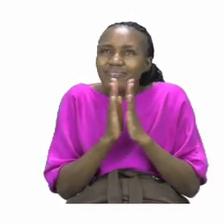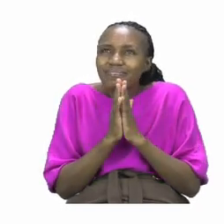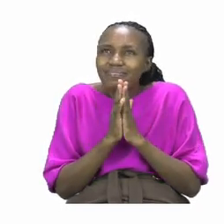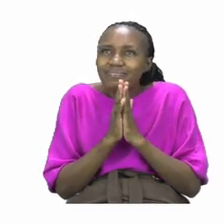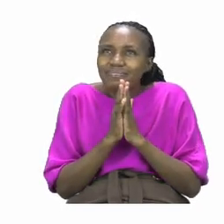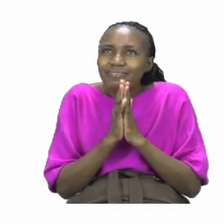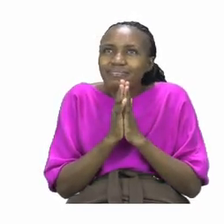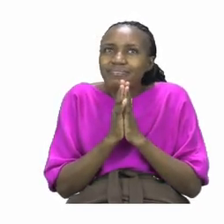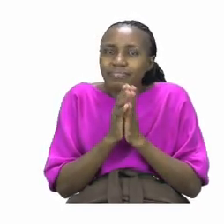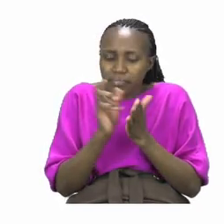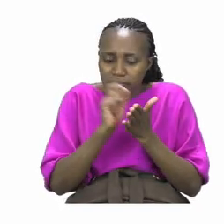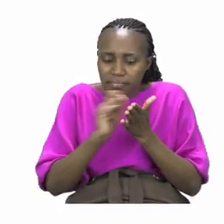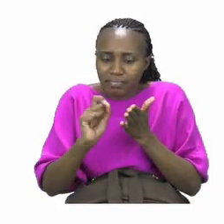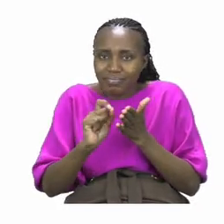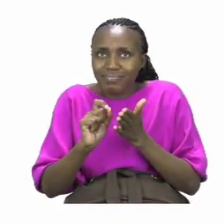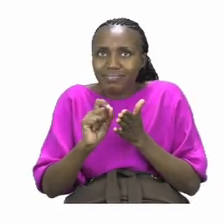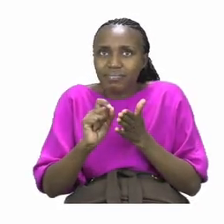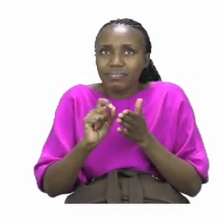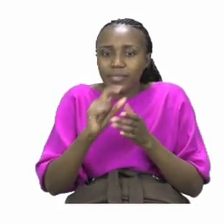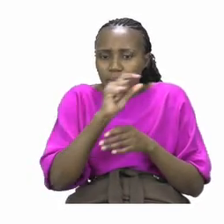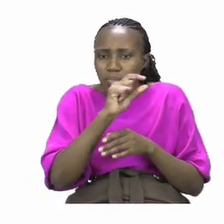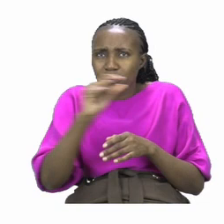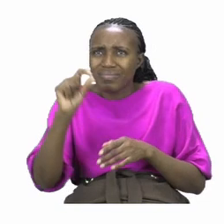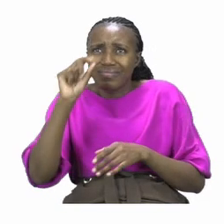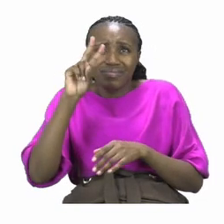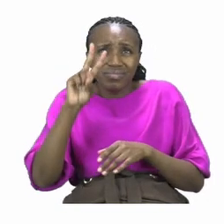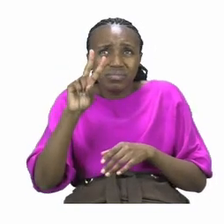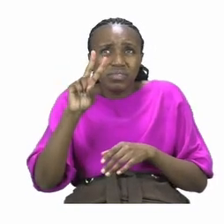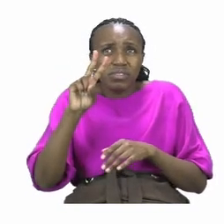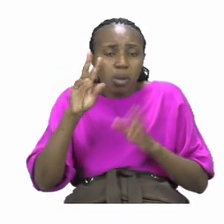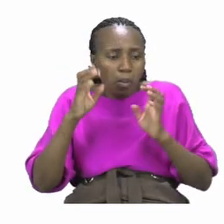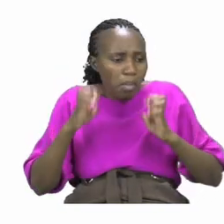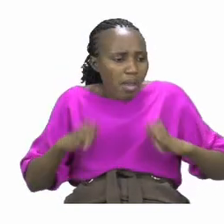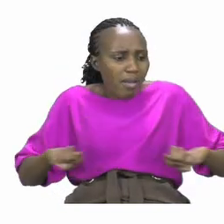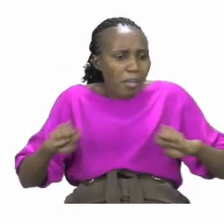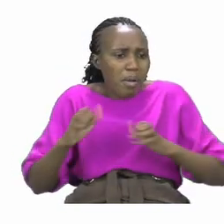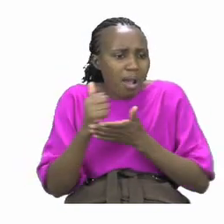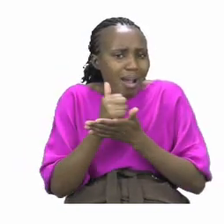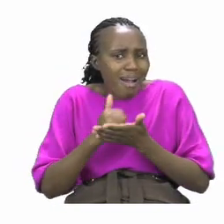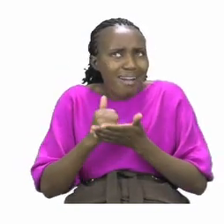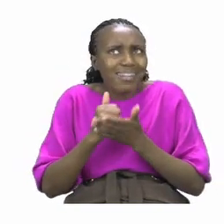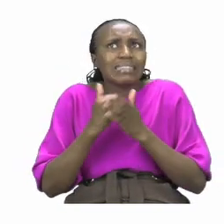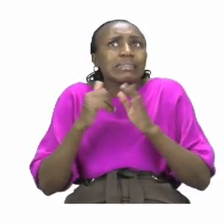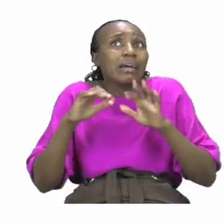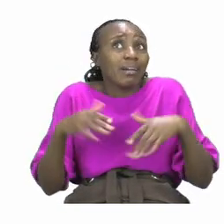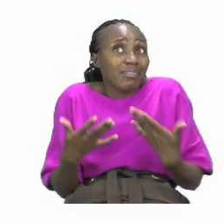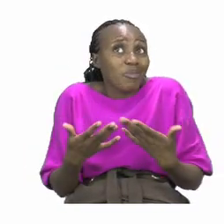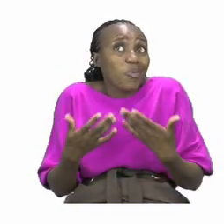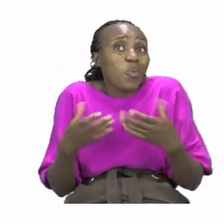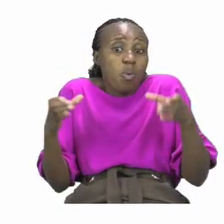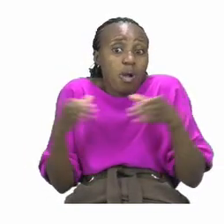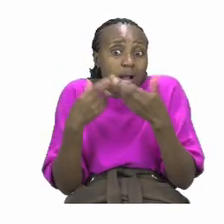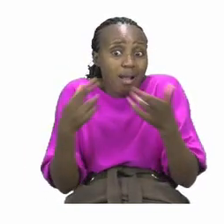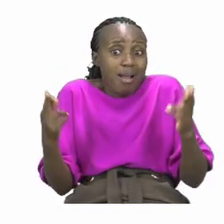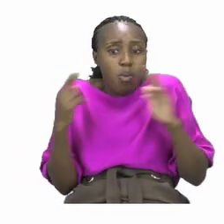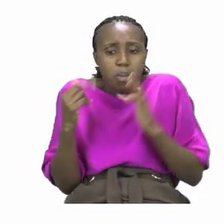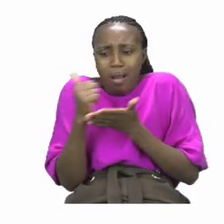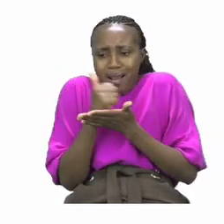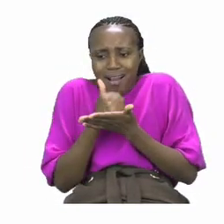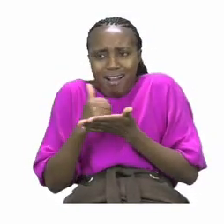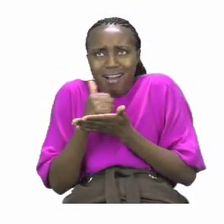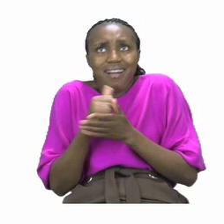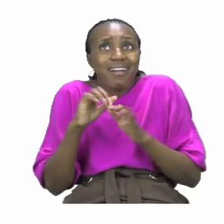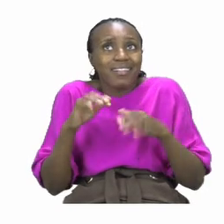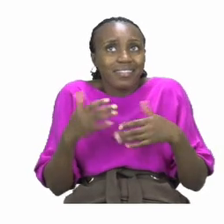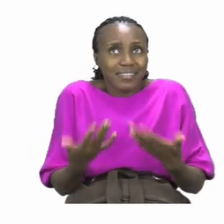sentences about how to keep the environment or your classroom clean. Now, I